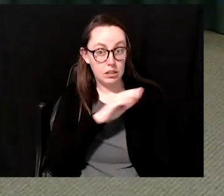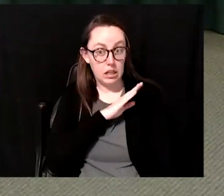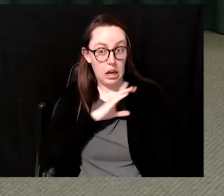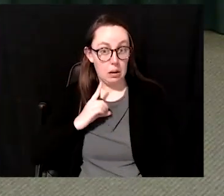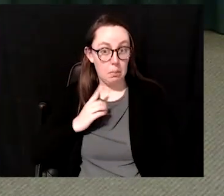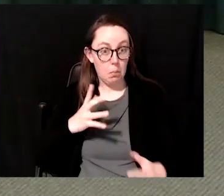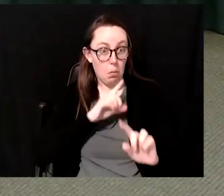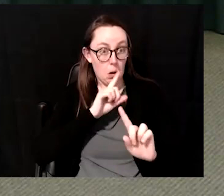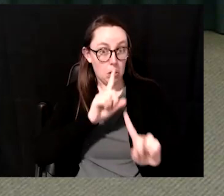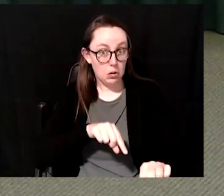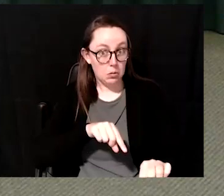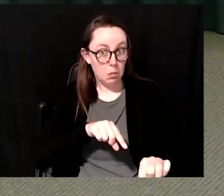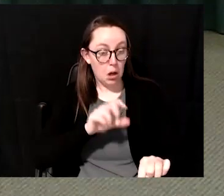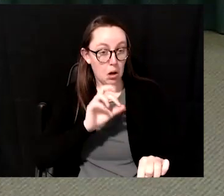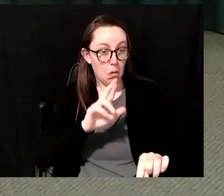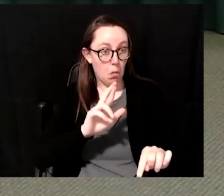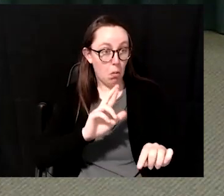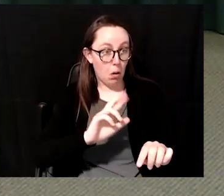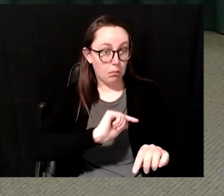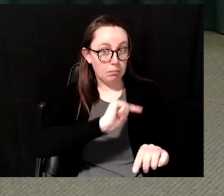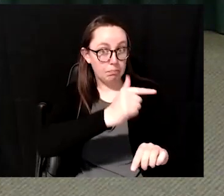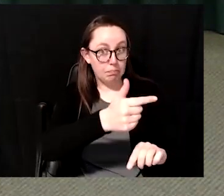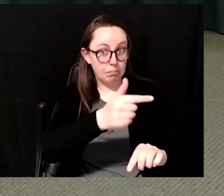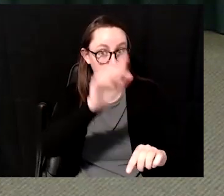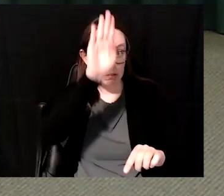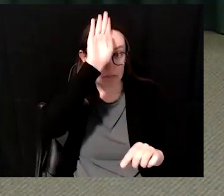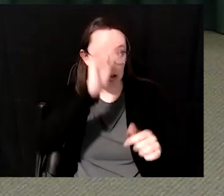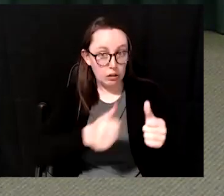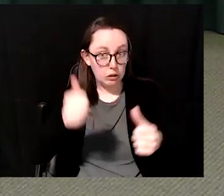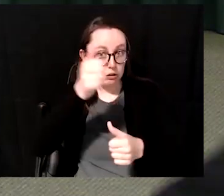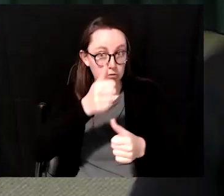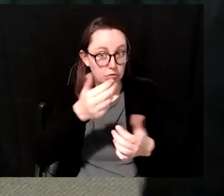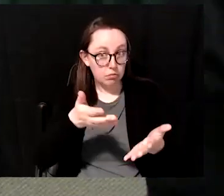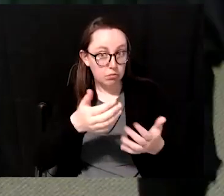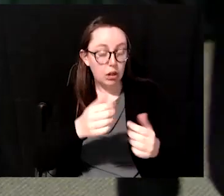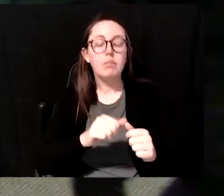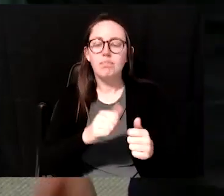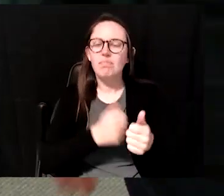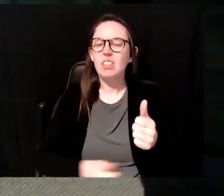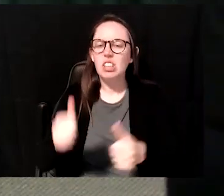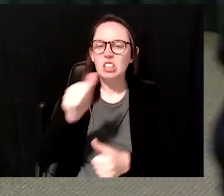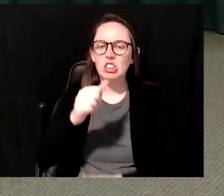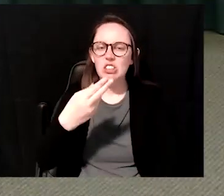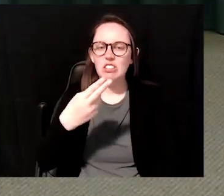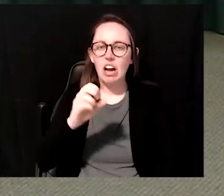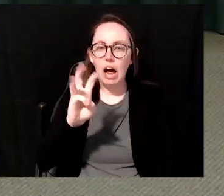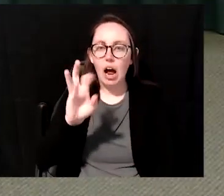chief uh okay uh Chief Howard